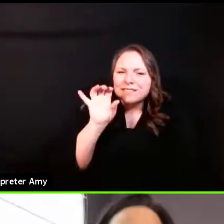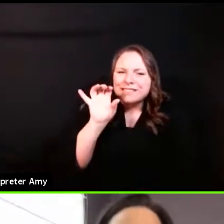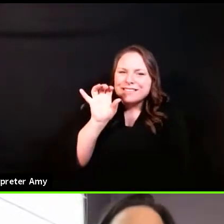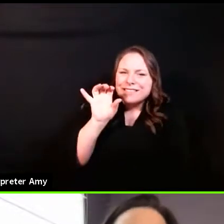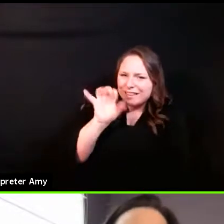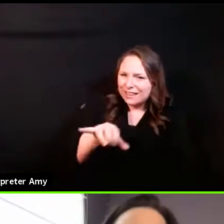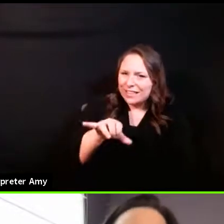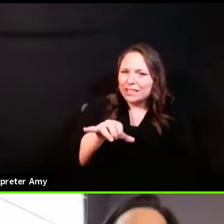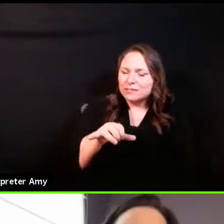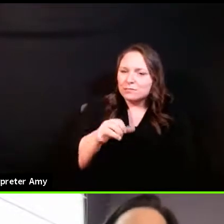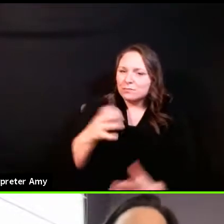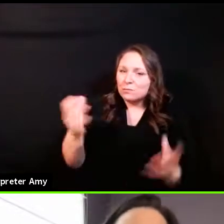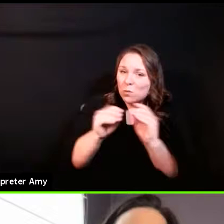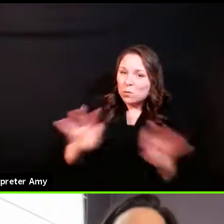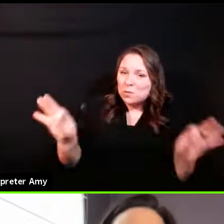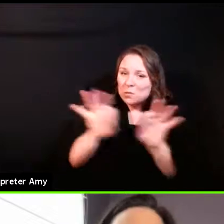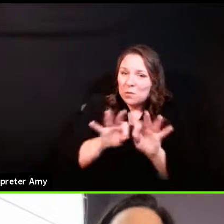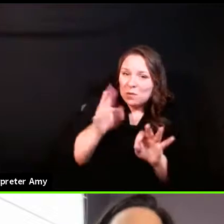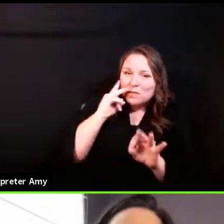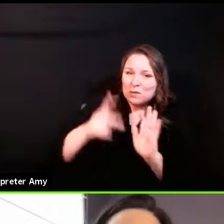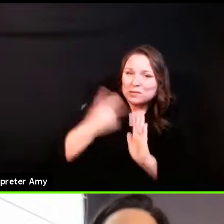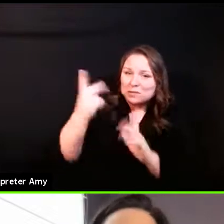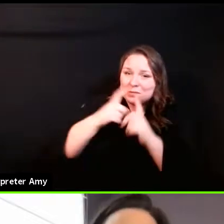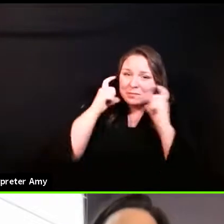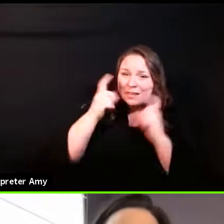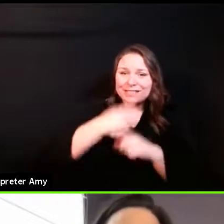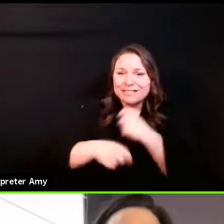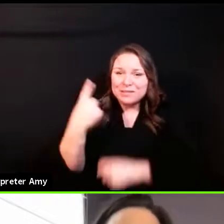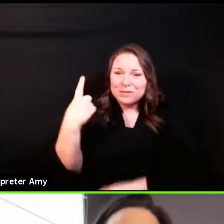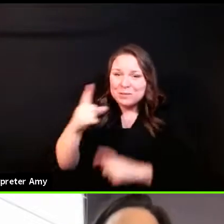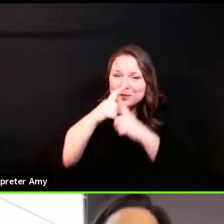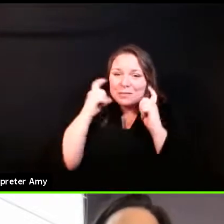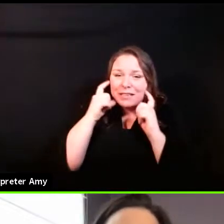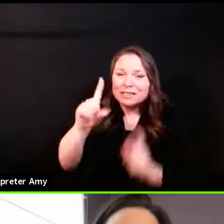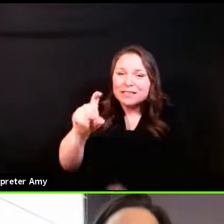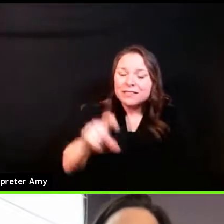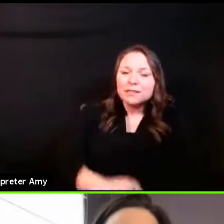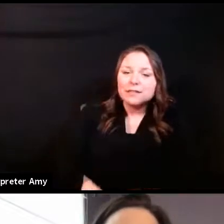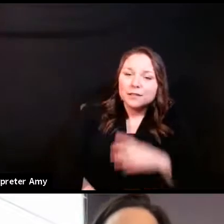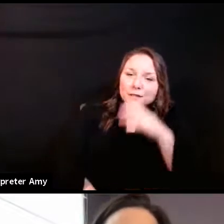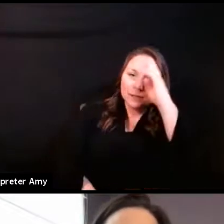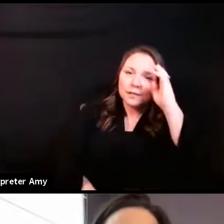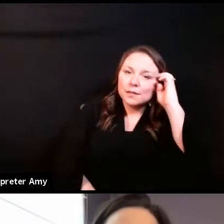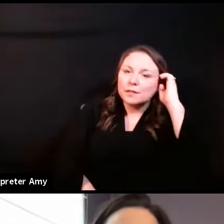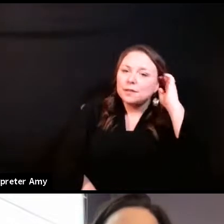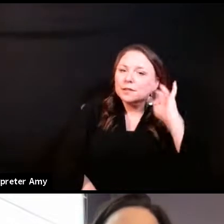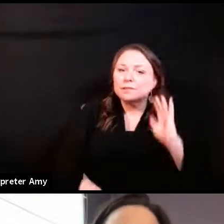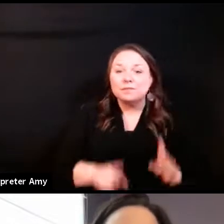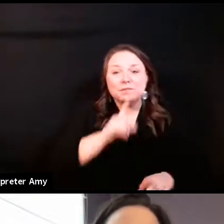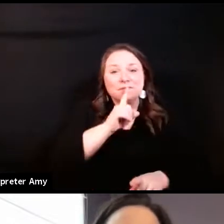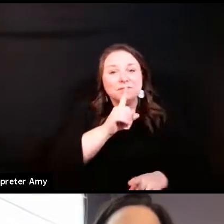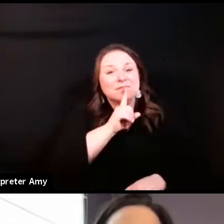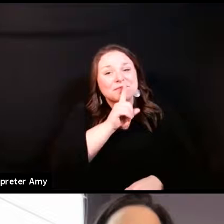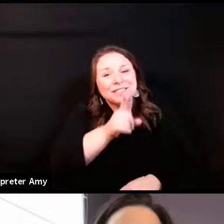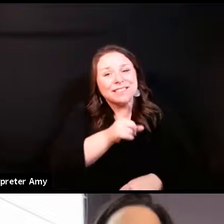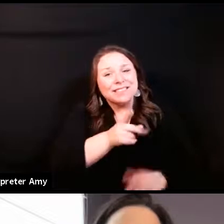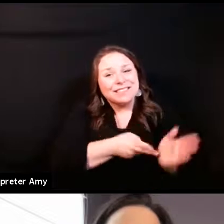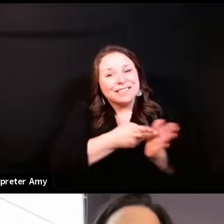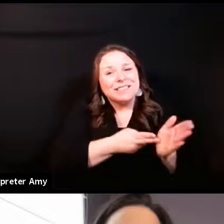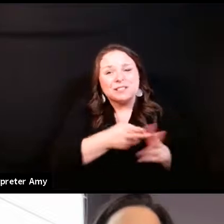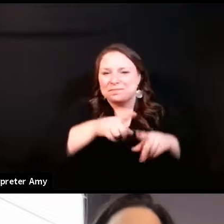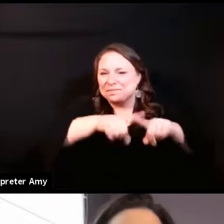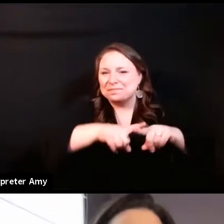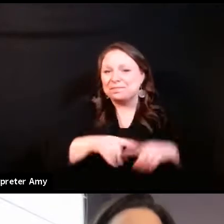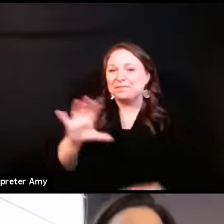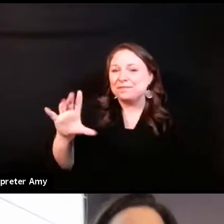Does it make more sense now to use 2 masks as opposed to just 1? Well, it really depends. So the CDC did